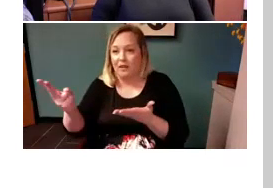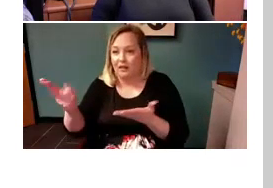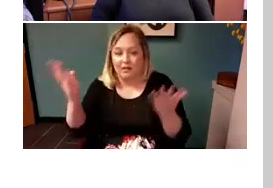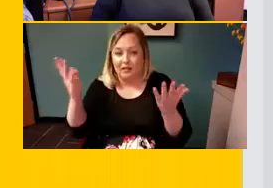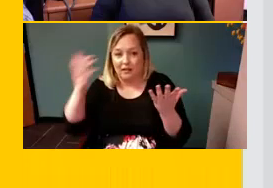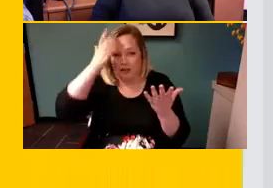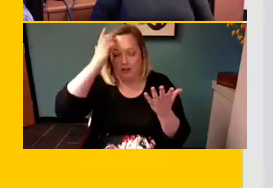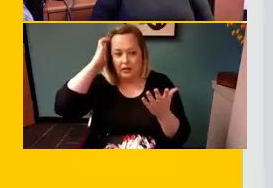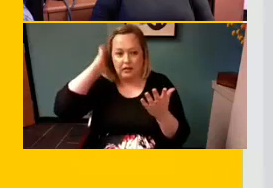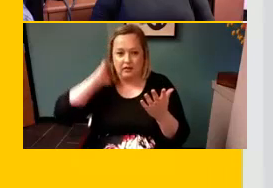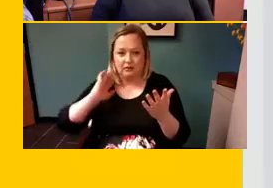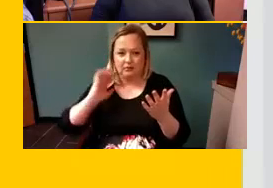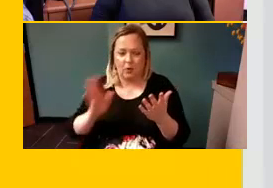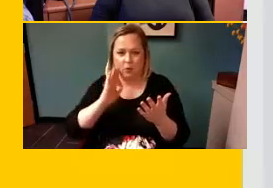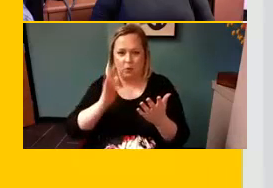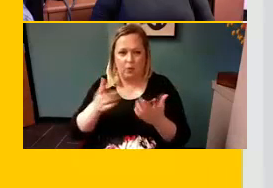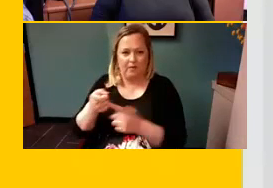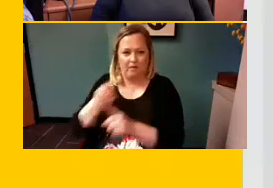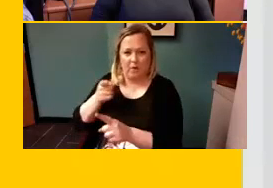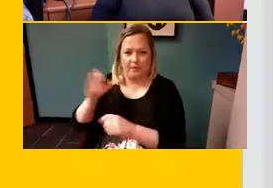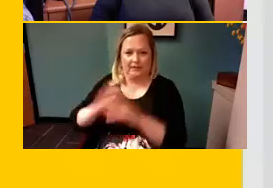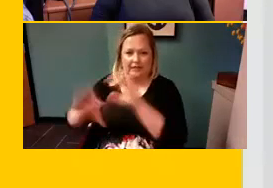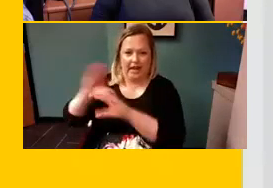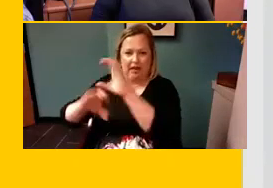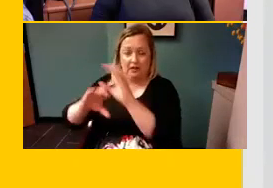Does that make sense? Because I'm going to explain it a bit more.